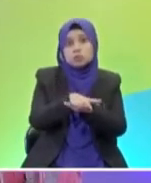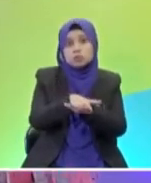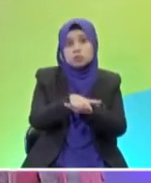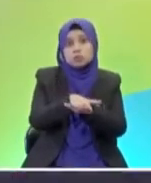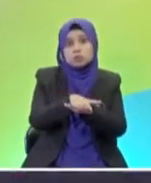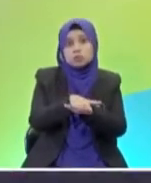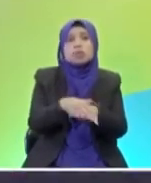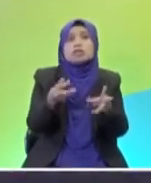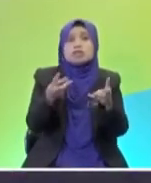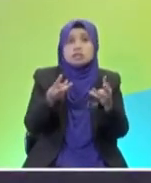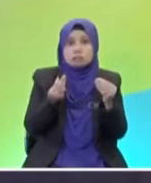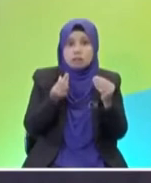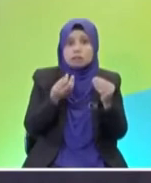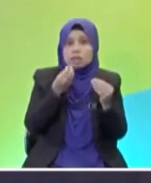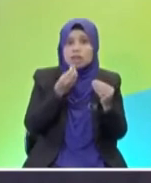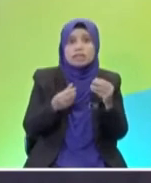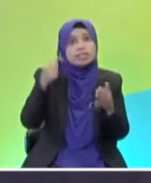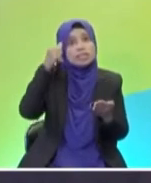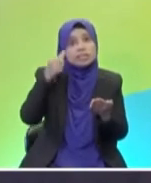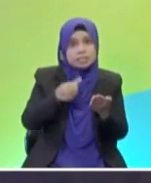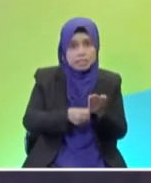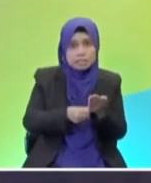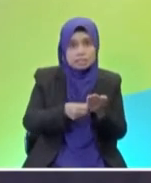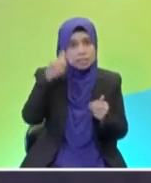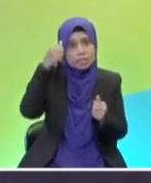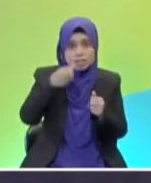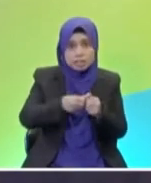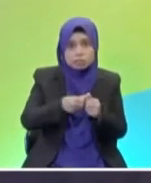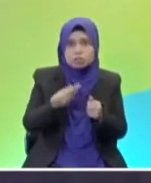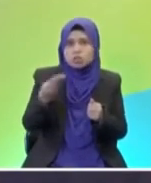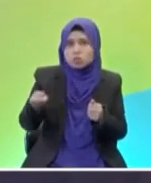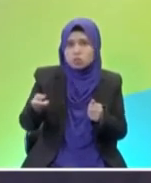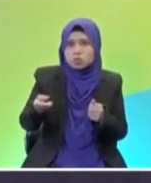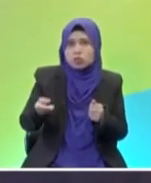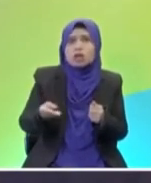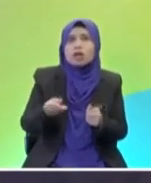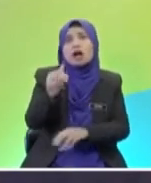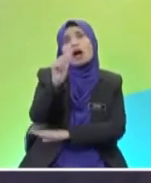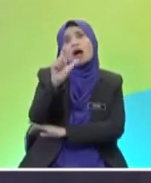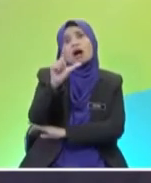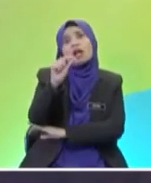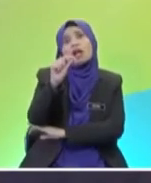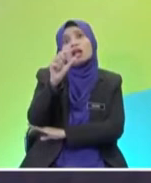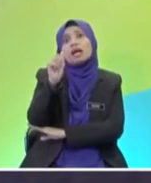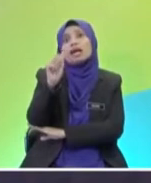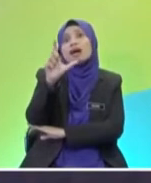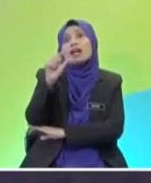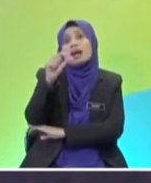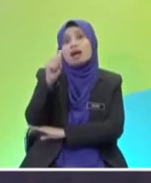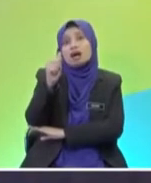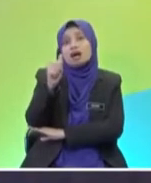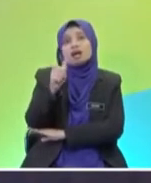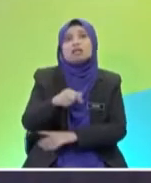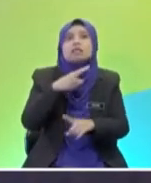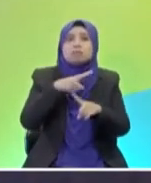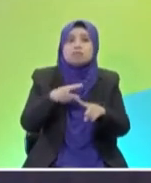think that plastic is actually algae. But then when they eat, then that's how they get choked. And then it's poisonous for them as well. Okay, so